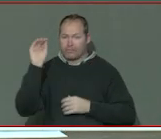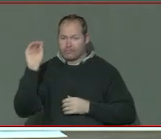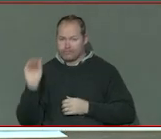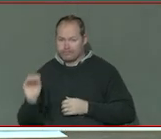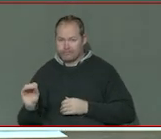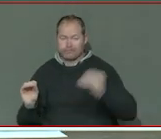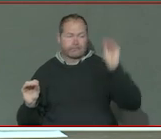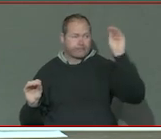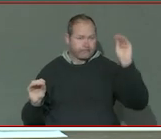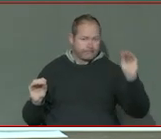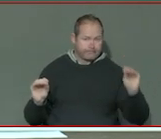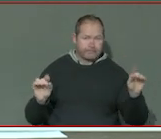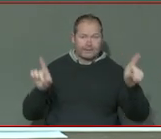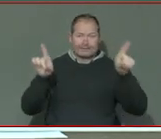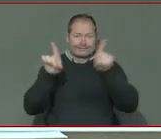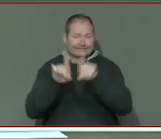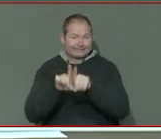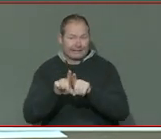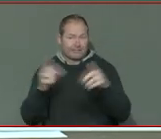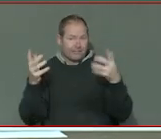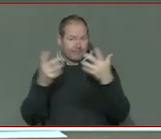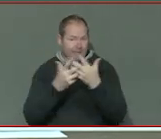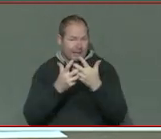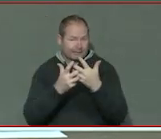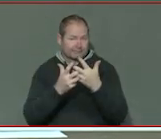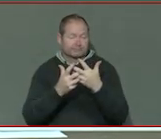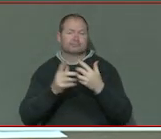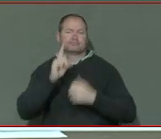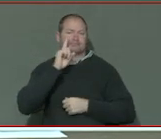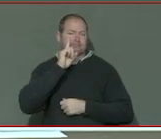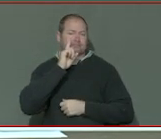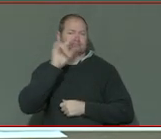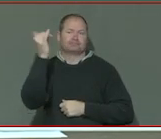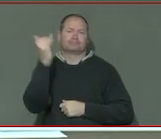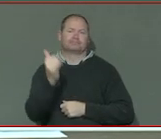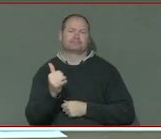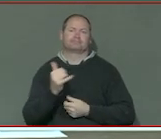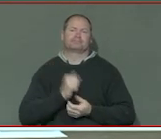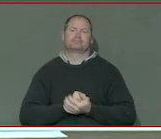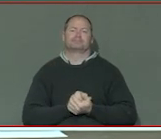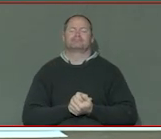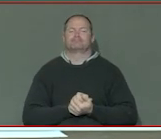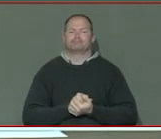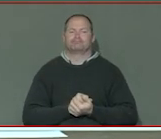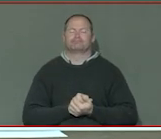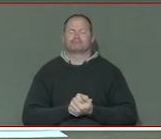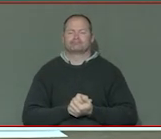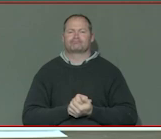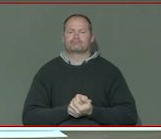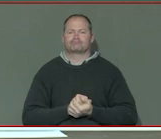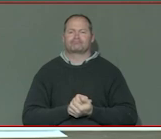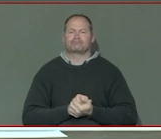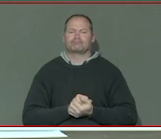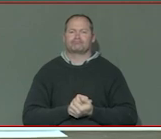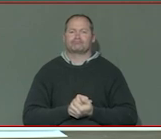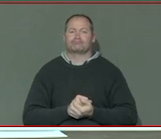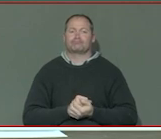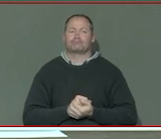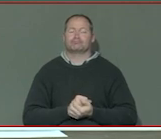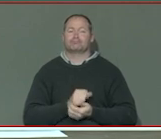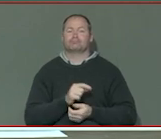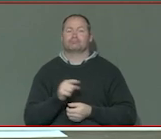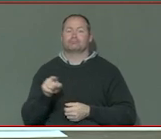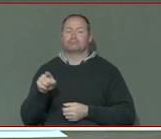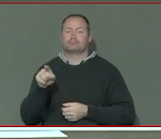everything compares. So we have an external document that we compare it to. All right. Then they say in the account of